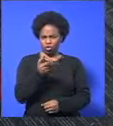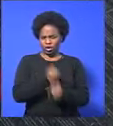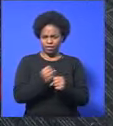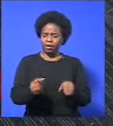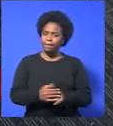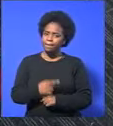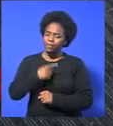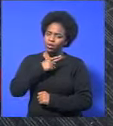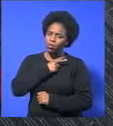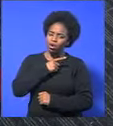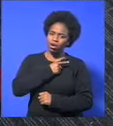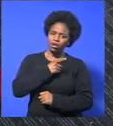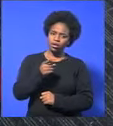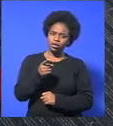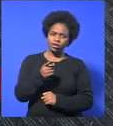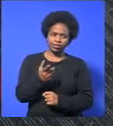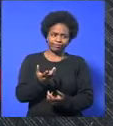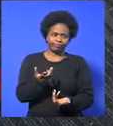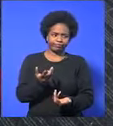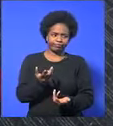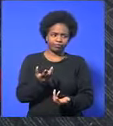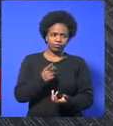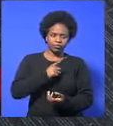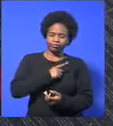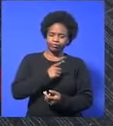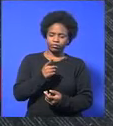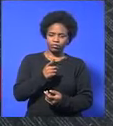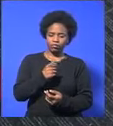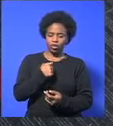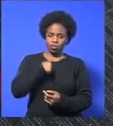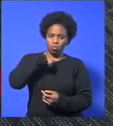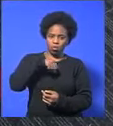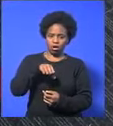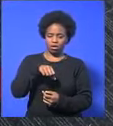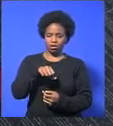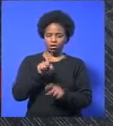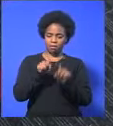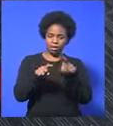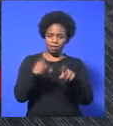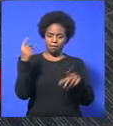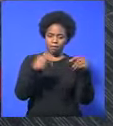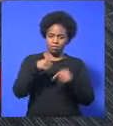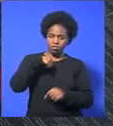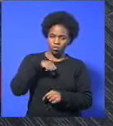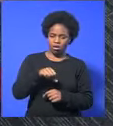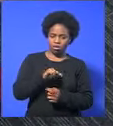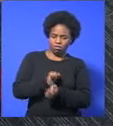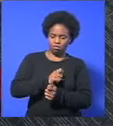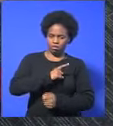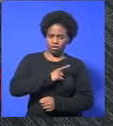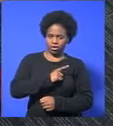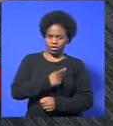Why were you living in those conditions with her? Because we saw that room, it was very small and dirty.